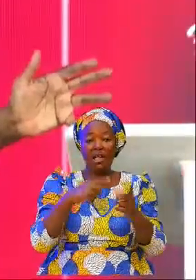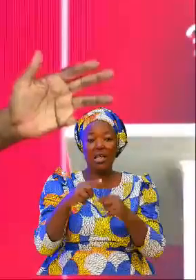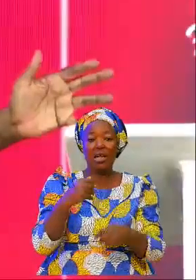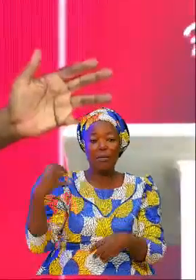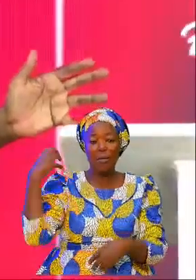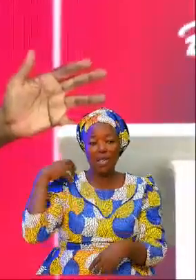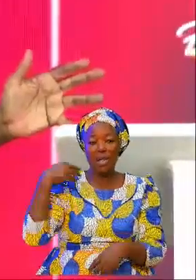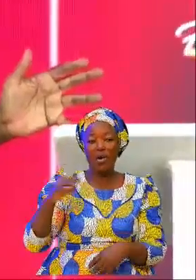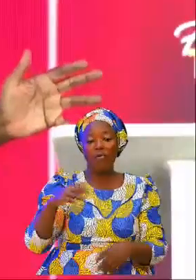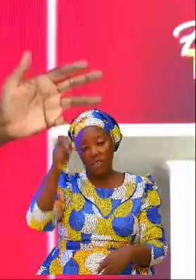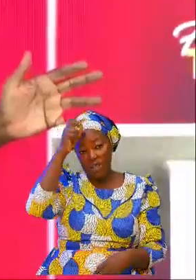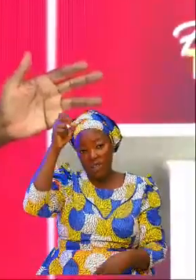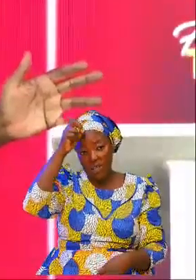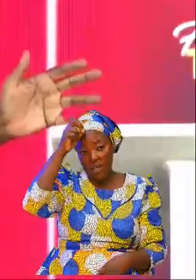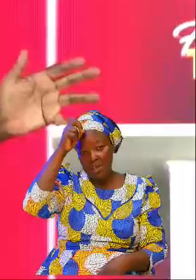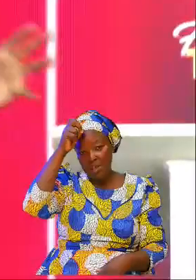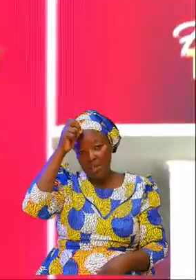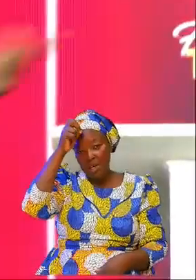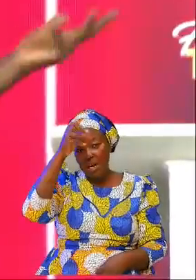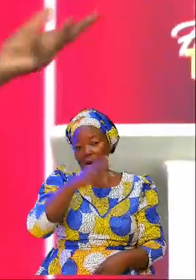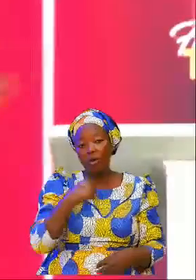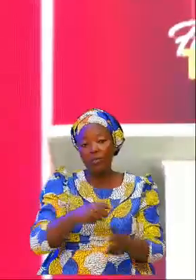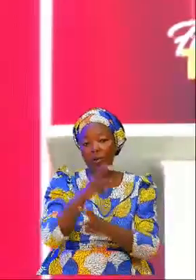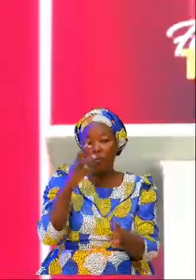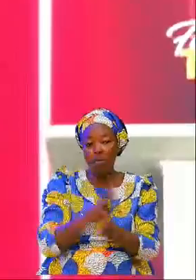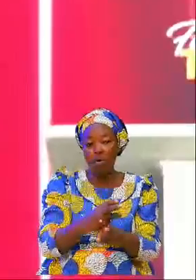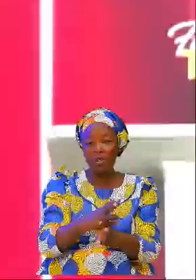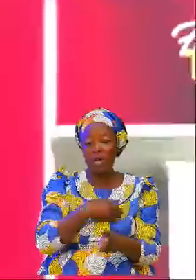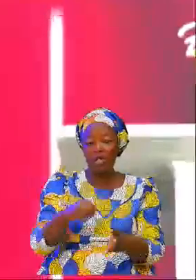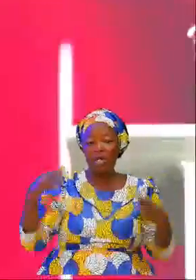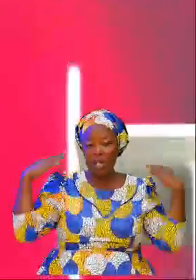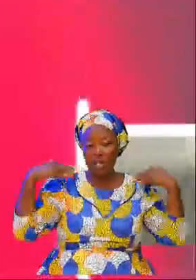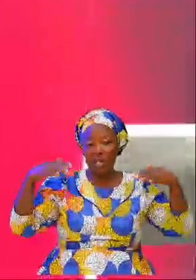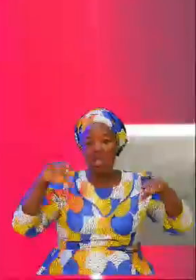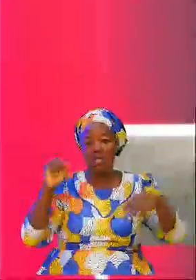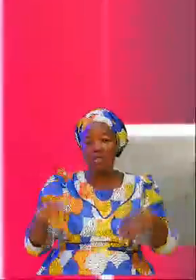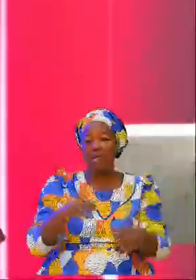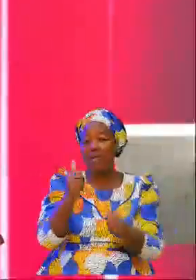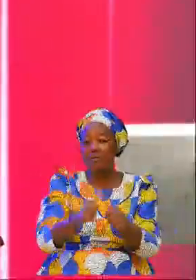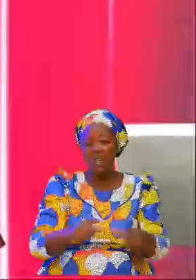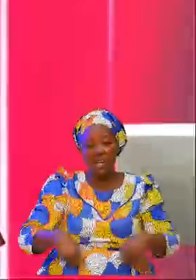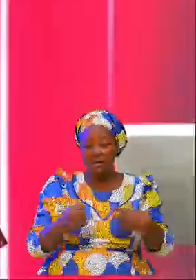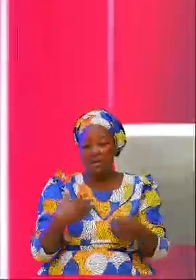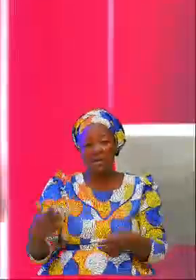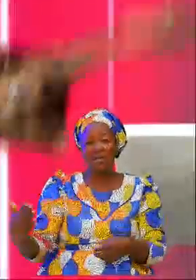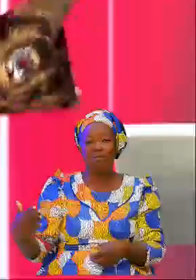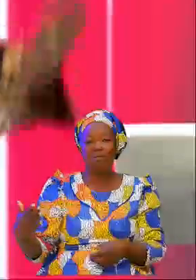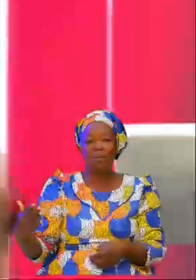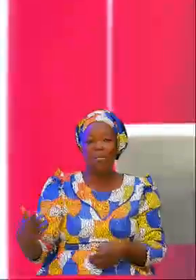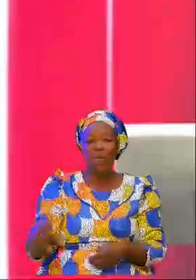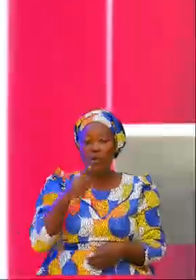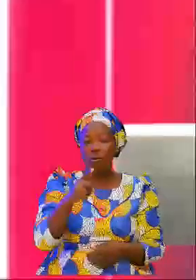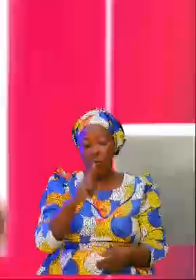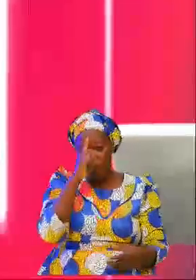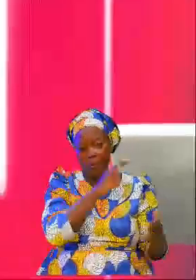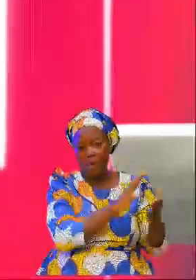the master of every storm, and the master of Satan, of the world, of angels,